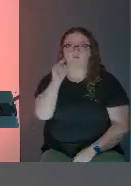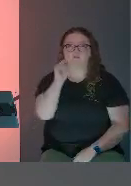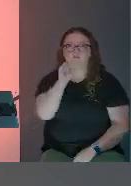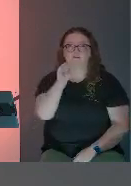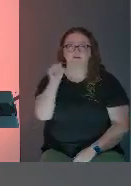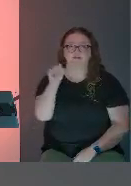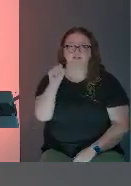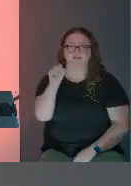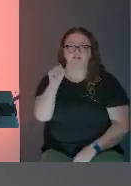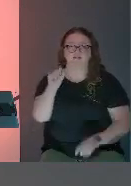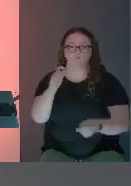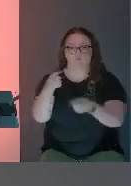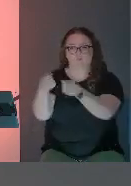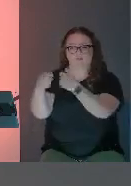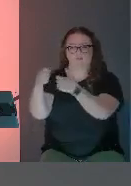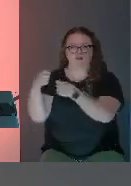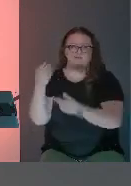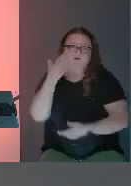whatever.